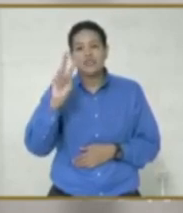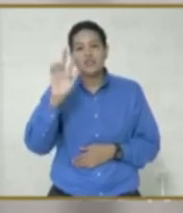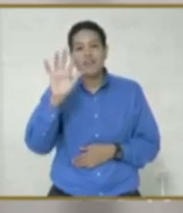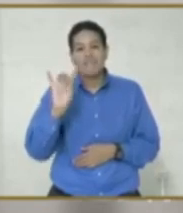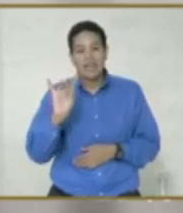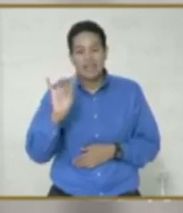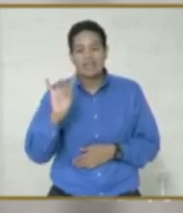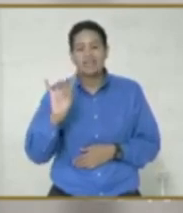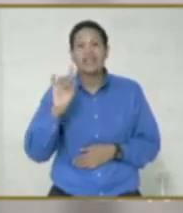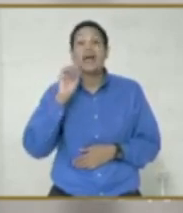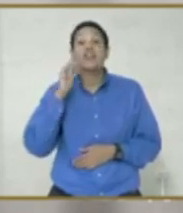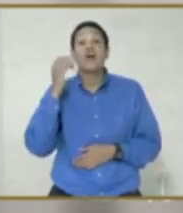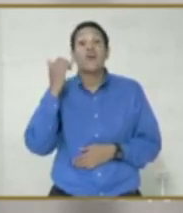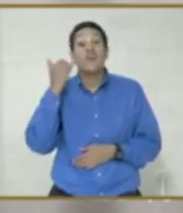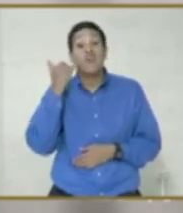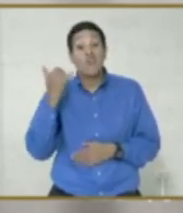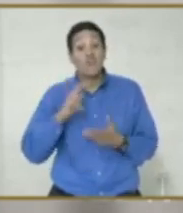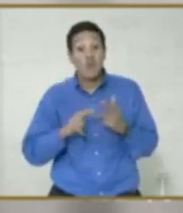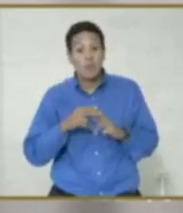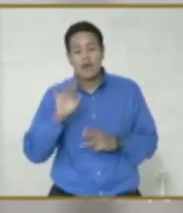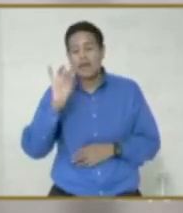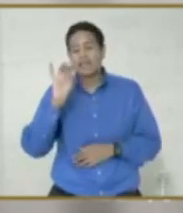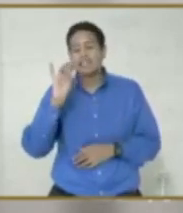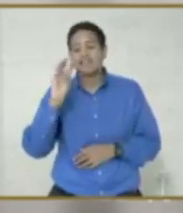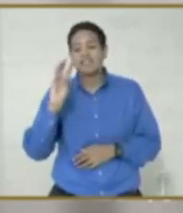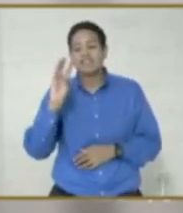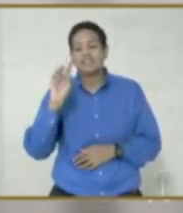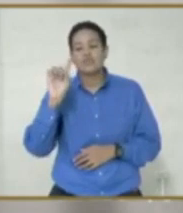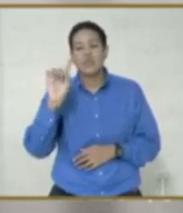876-298-6258, and our toll-free line is